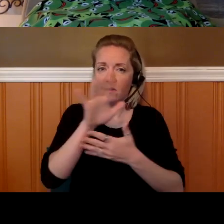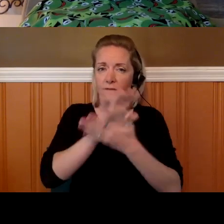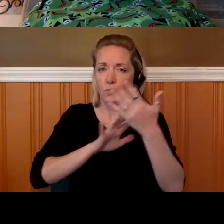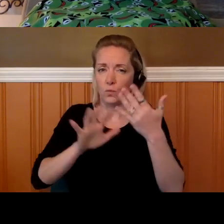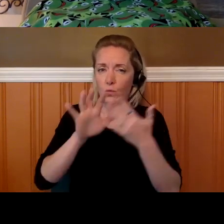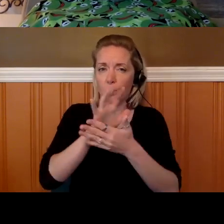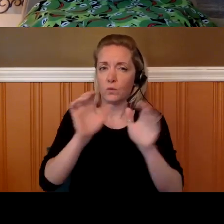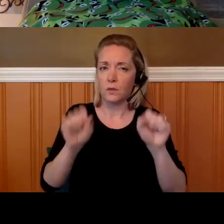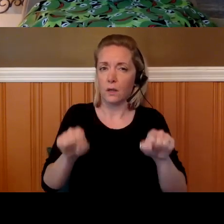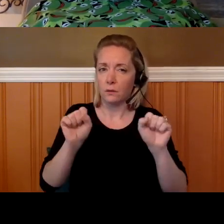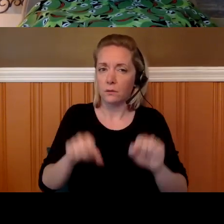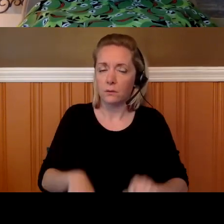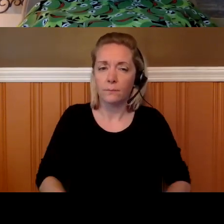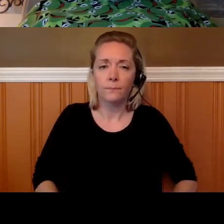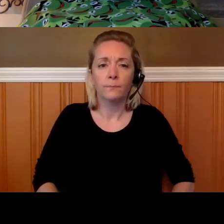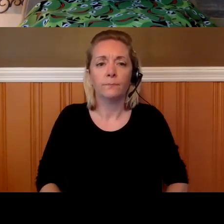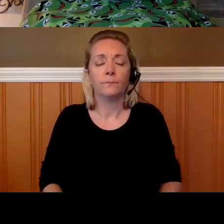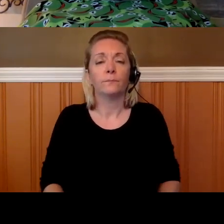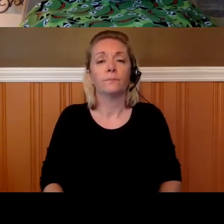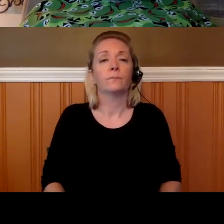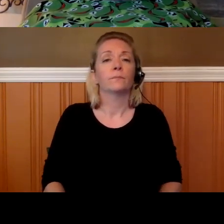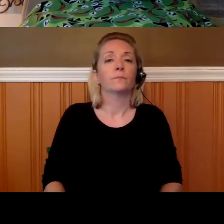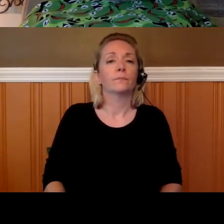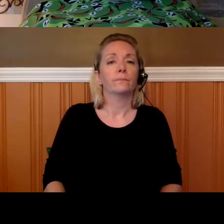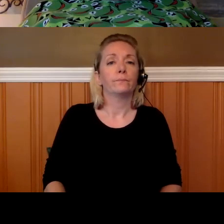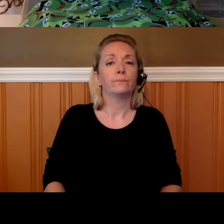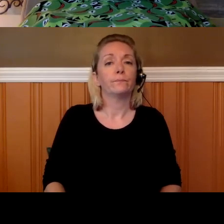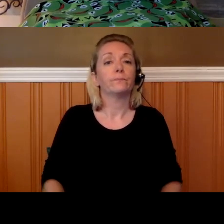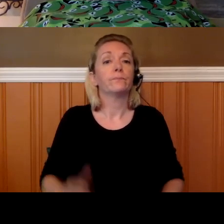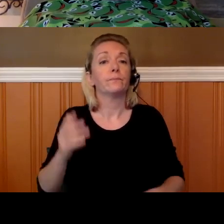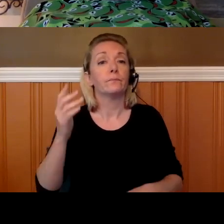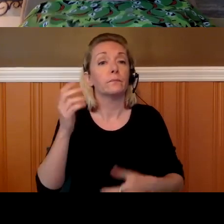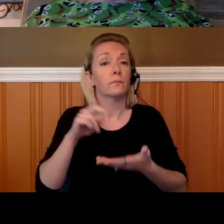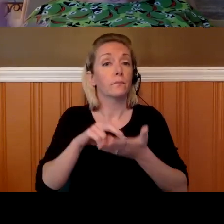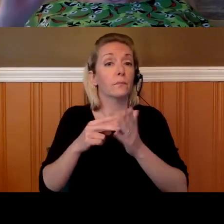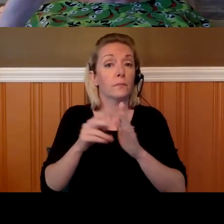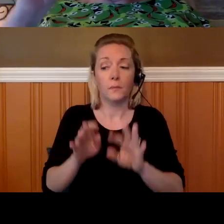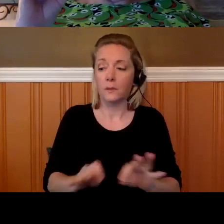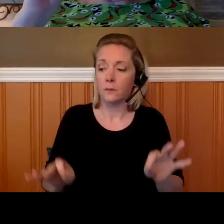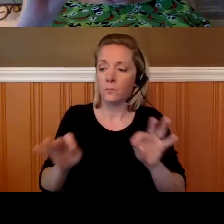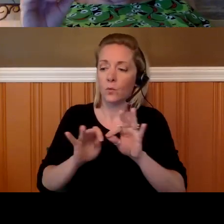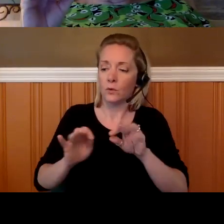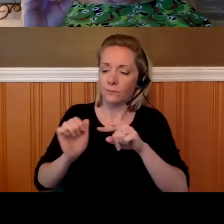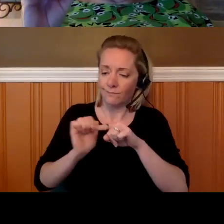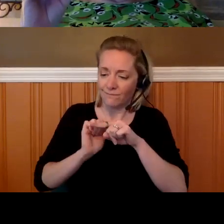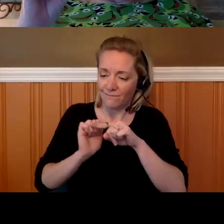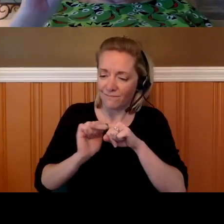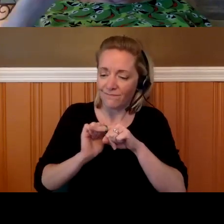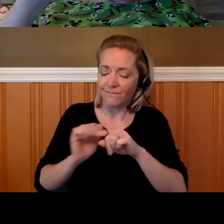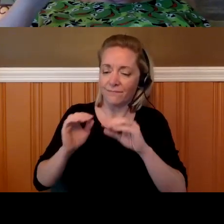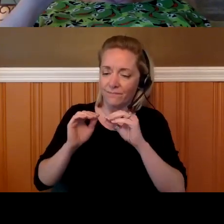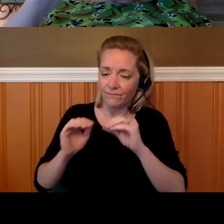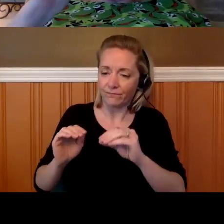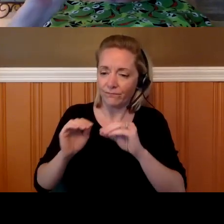So what we have to do is to teach our children and